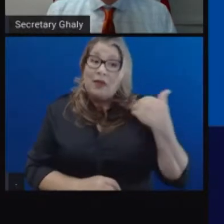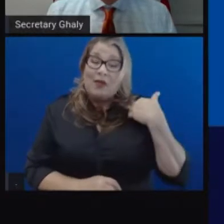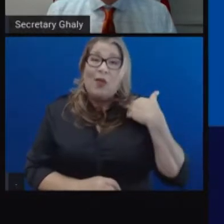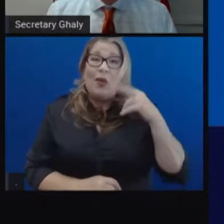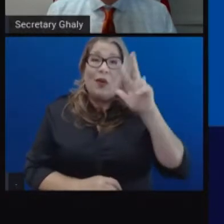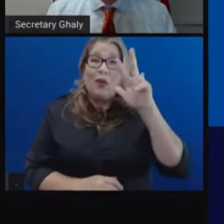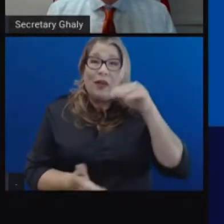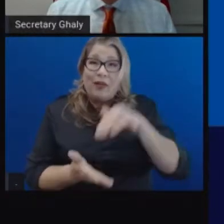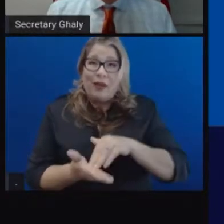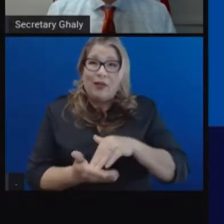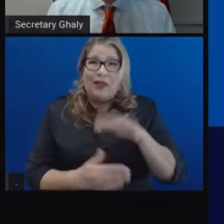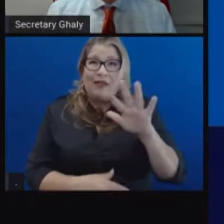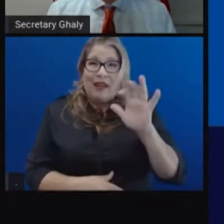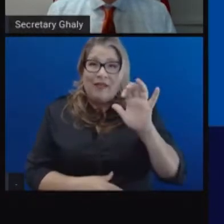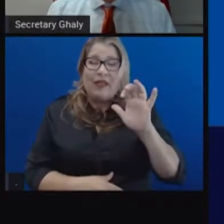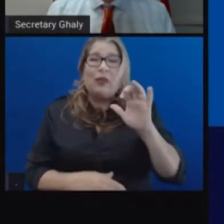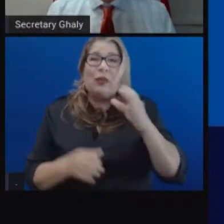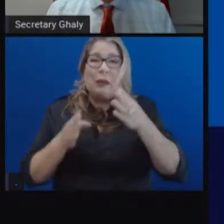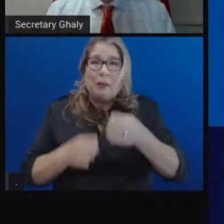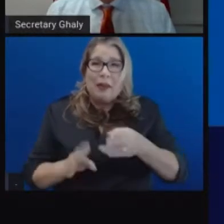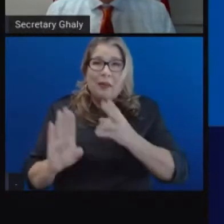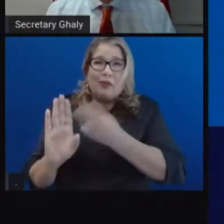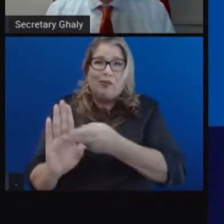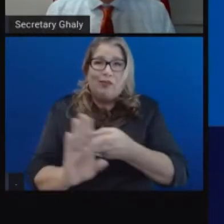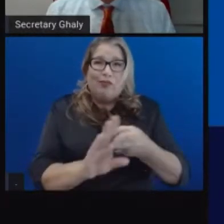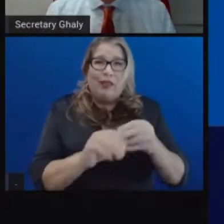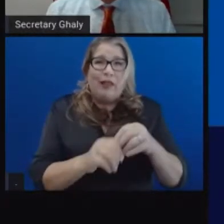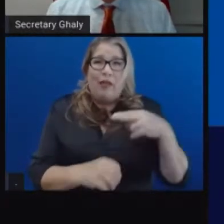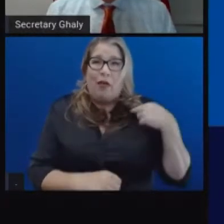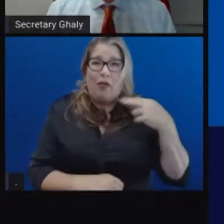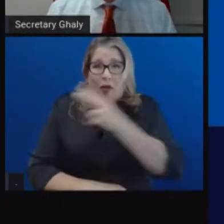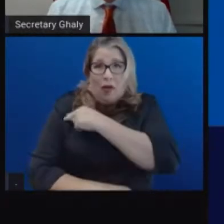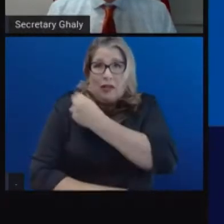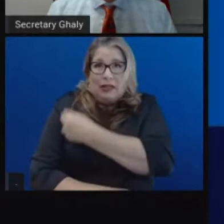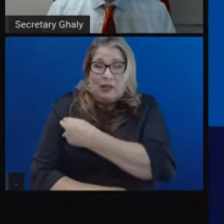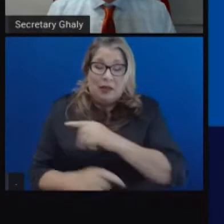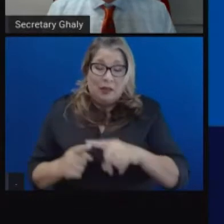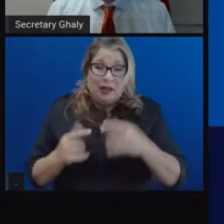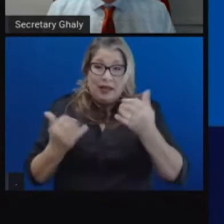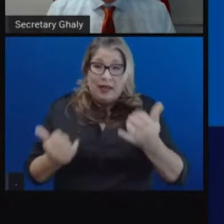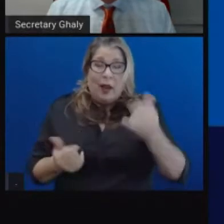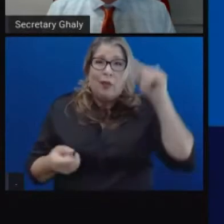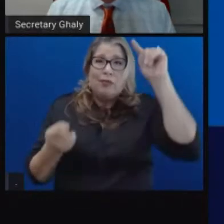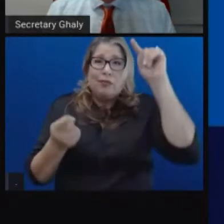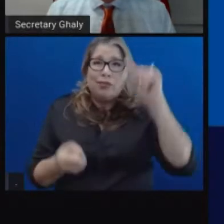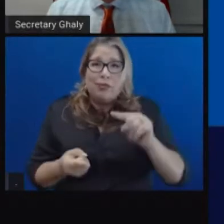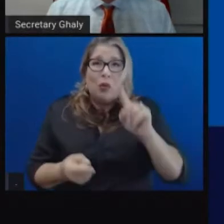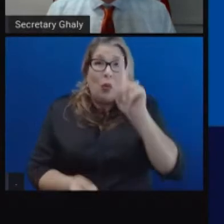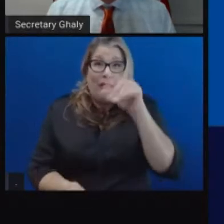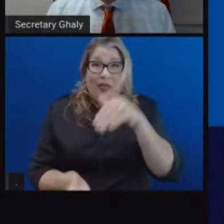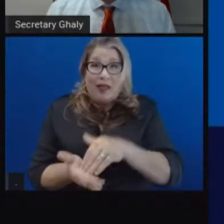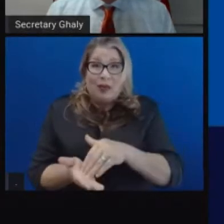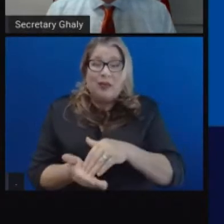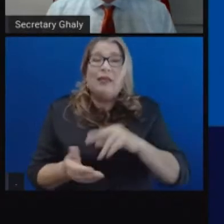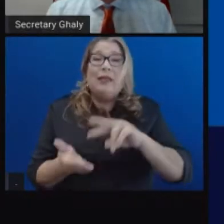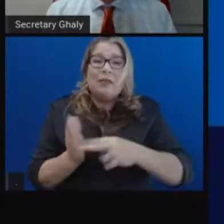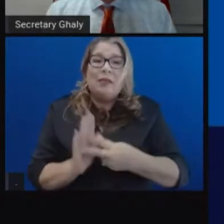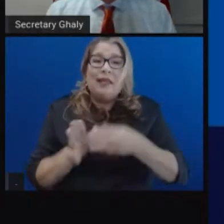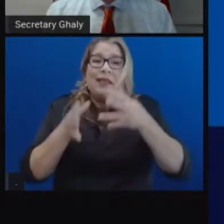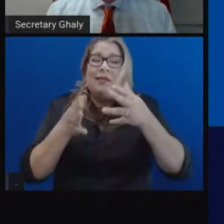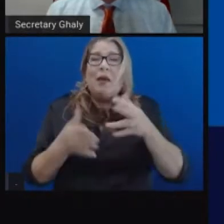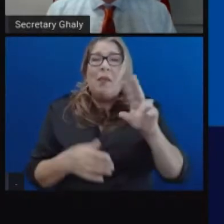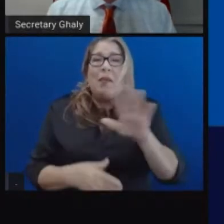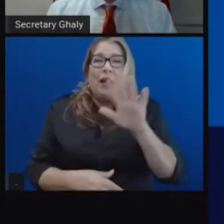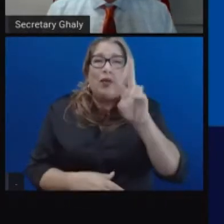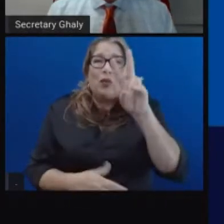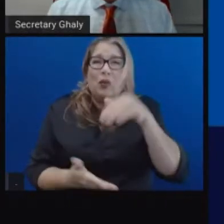day to 2,500 admissions per day. That's a pretty significant decrease. We hope to see that continue. Although I will say,